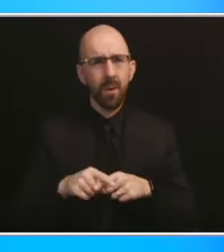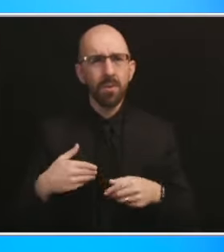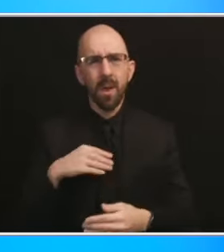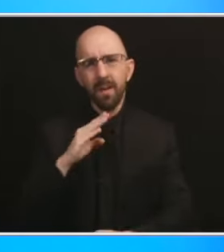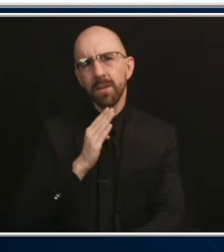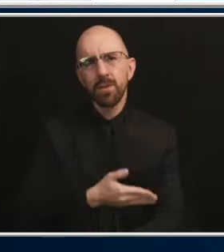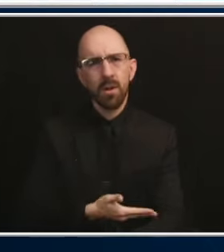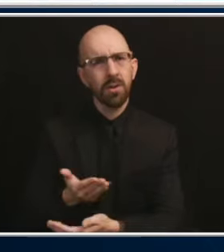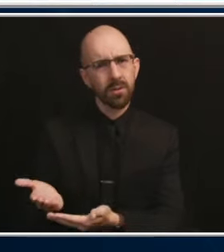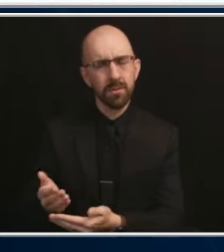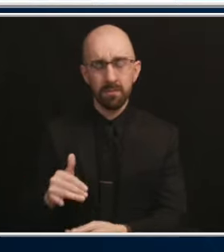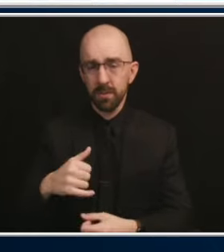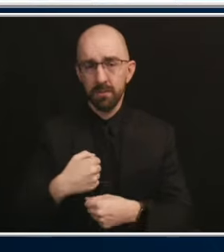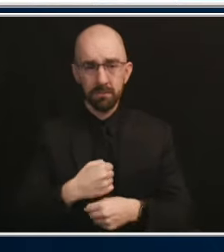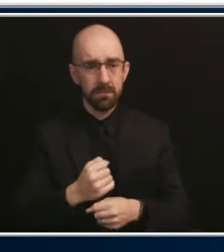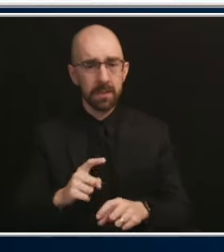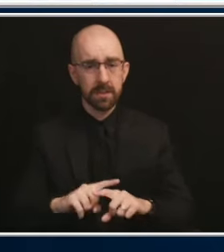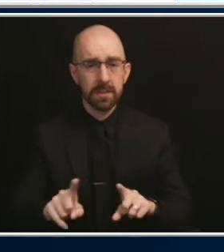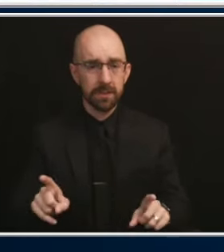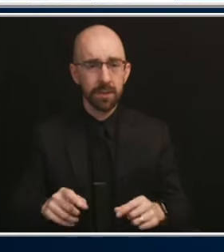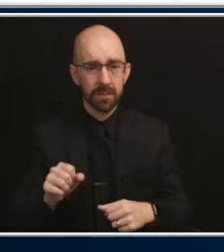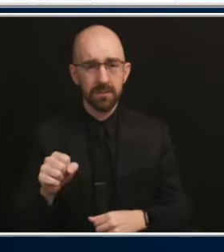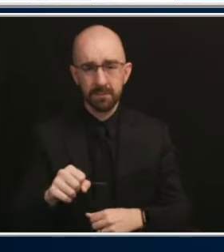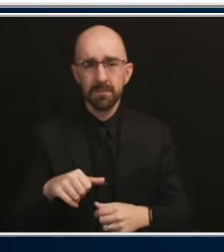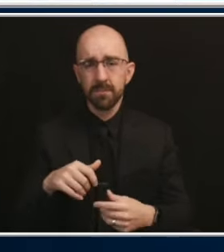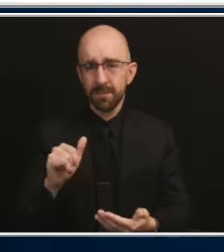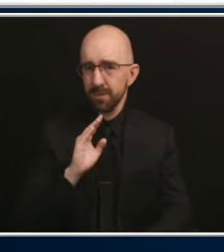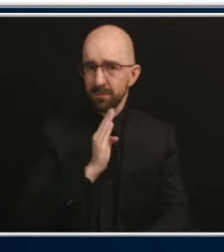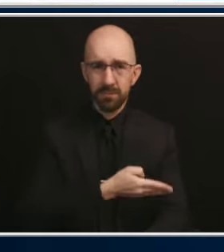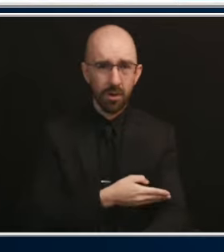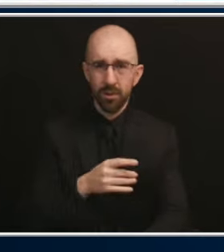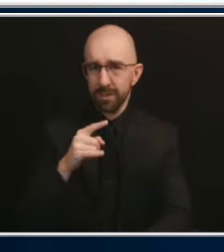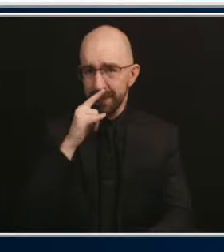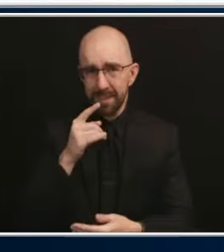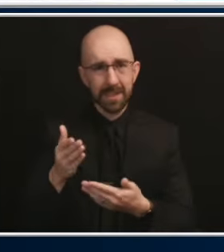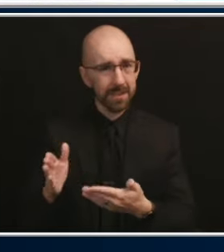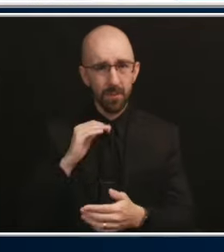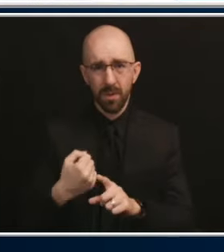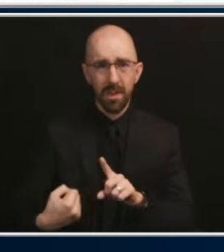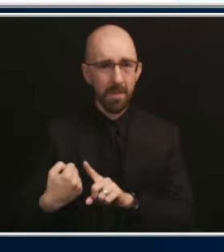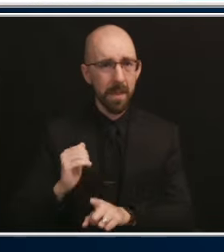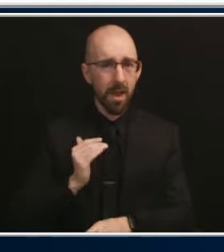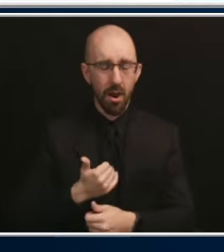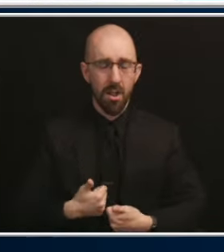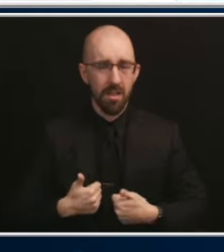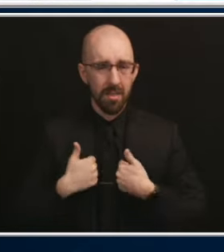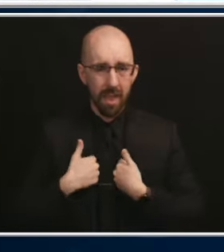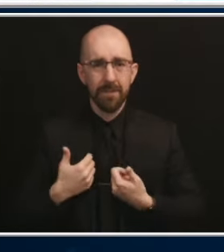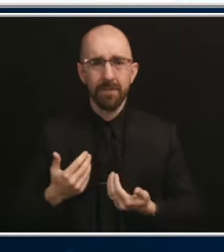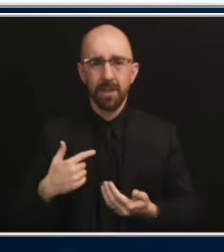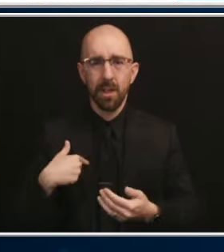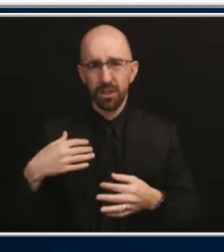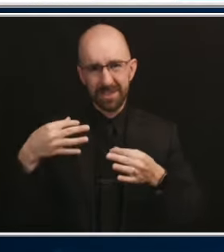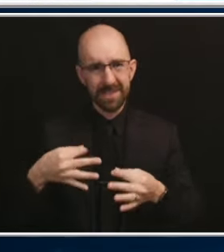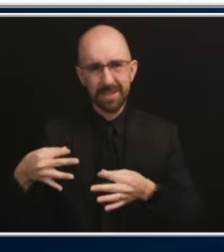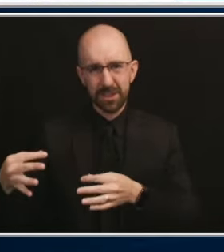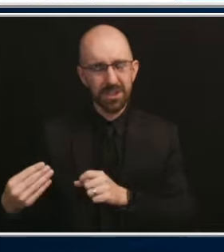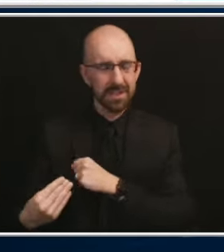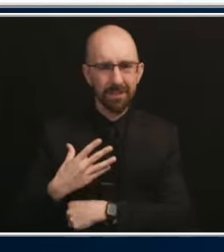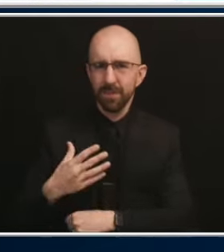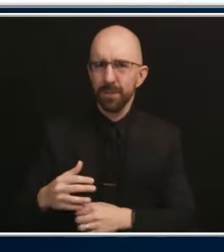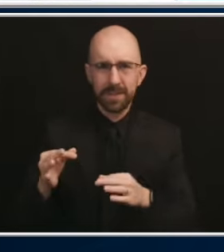makes a difference, doesn't it? Yes. Those things, those daughters, those children, they impact our lives and impact our decision-making process a lot, I think. Absolutely,